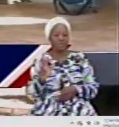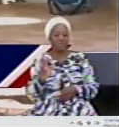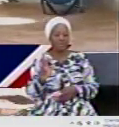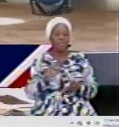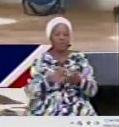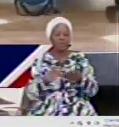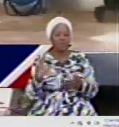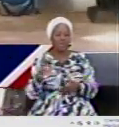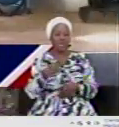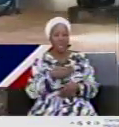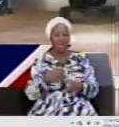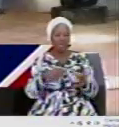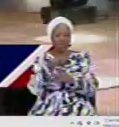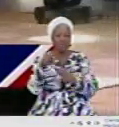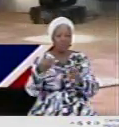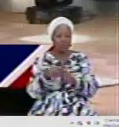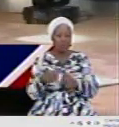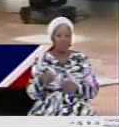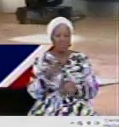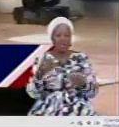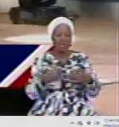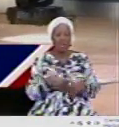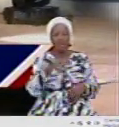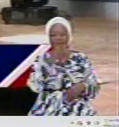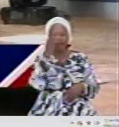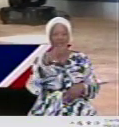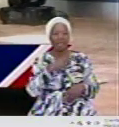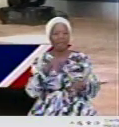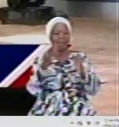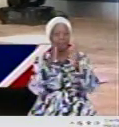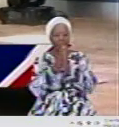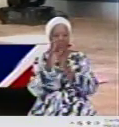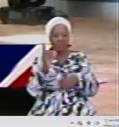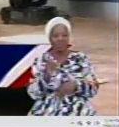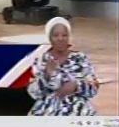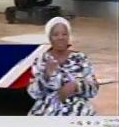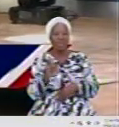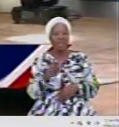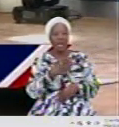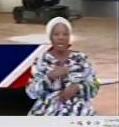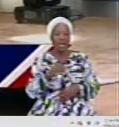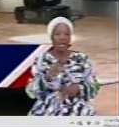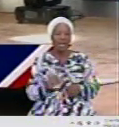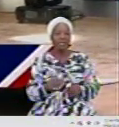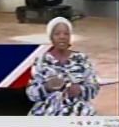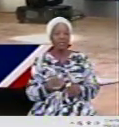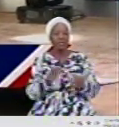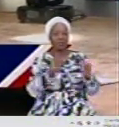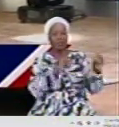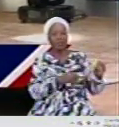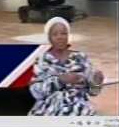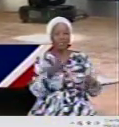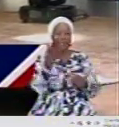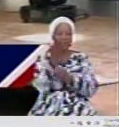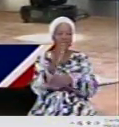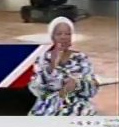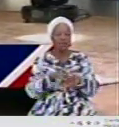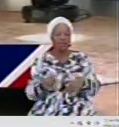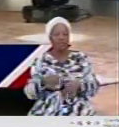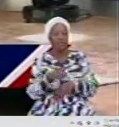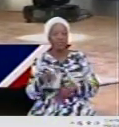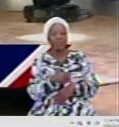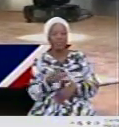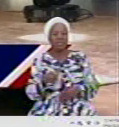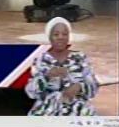3, and when they had fasted and prayed and laid their hands on them, they